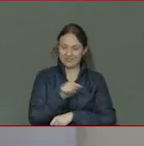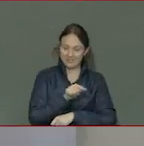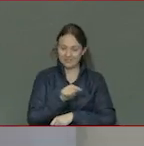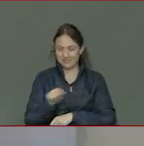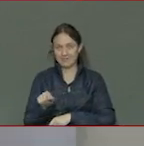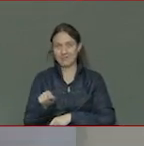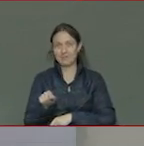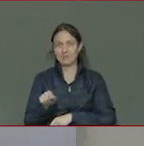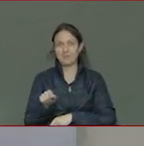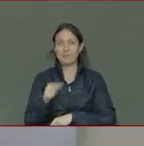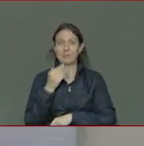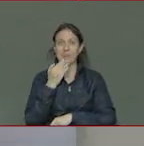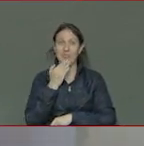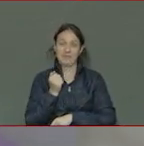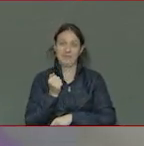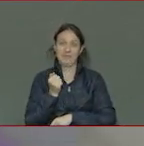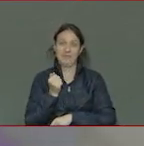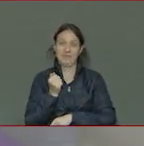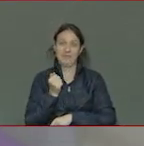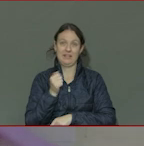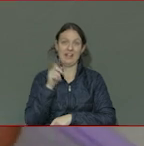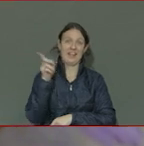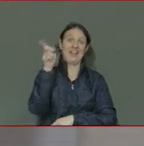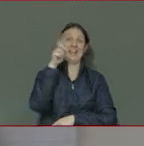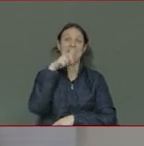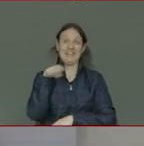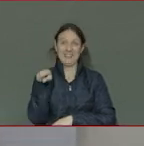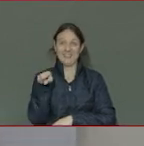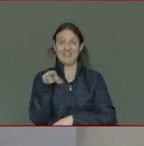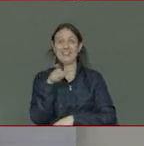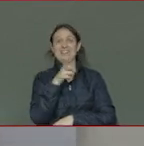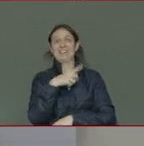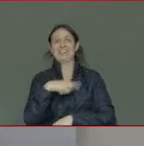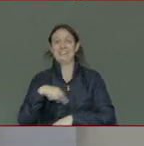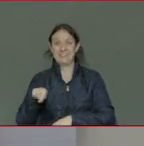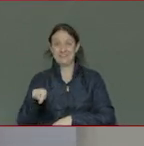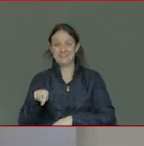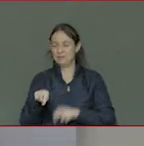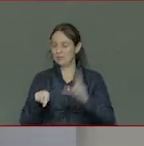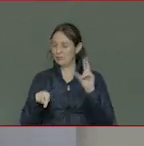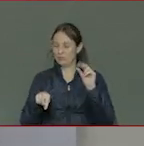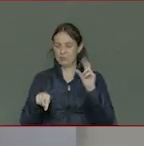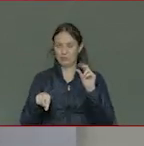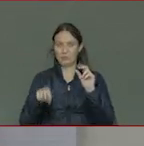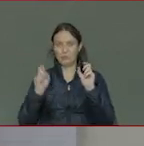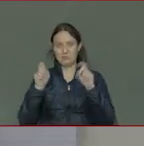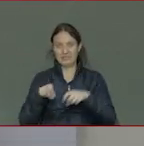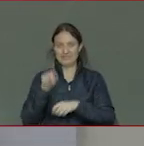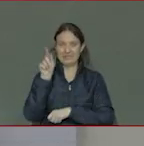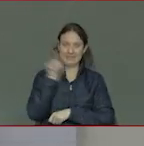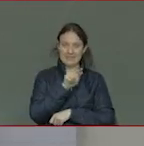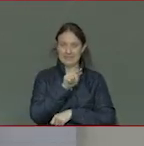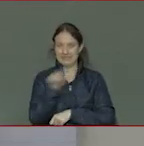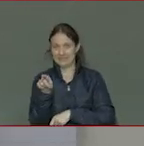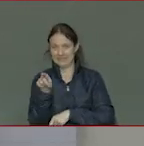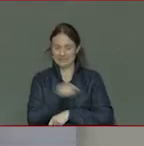so you can't write it like that. It means something completely different. So it must be sharp.